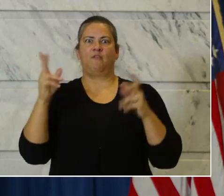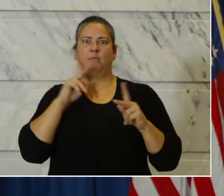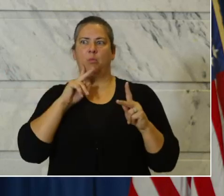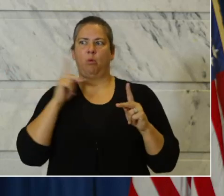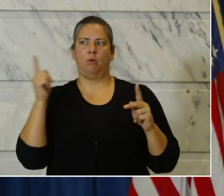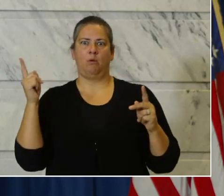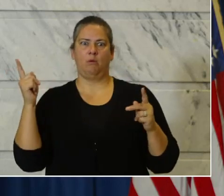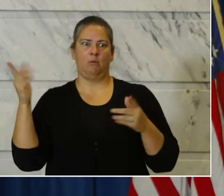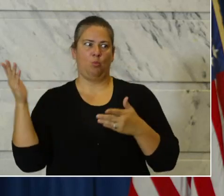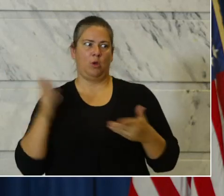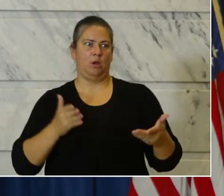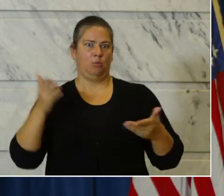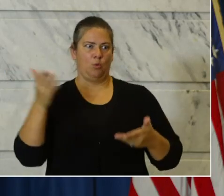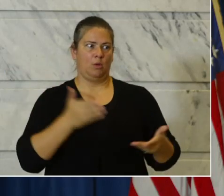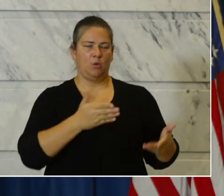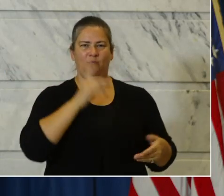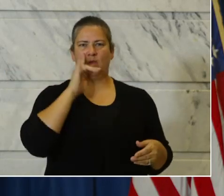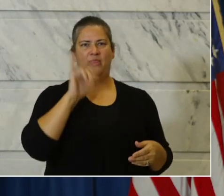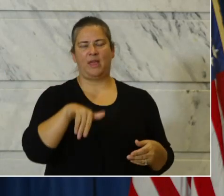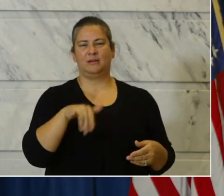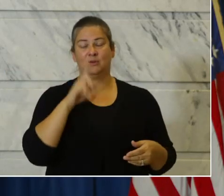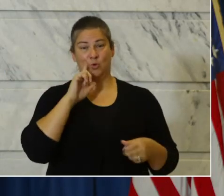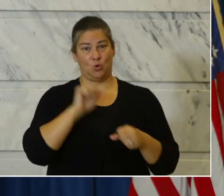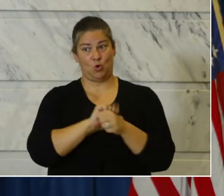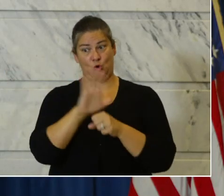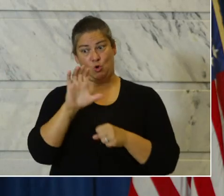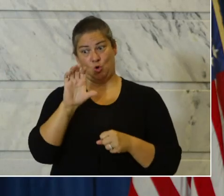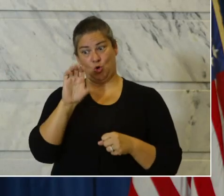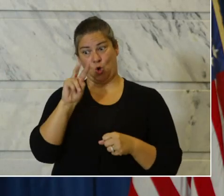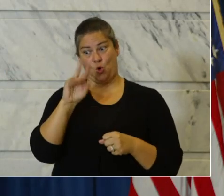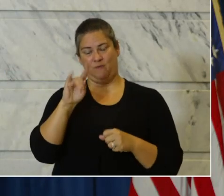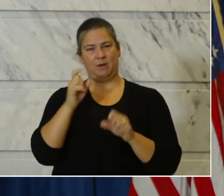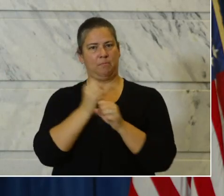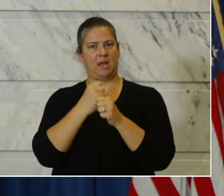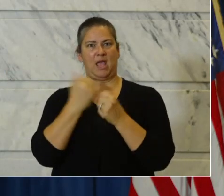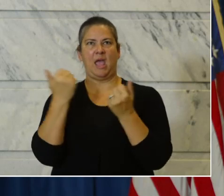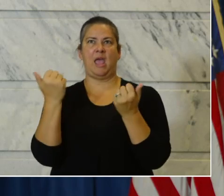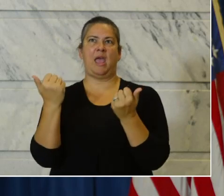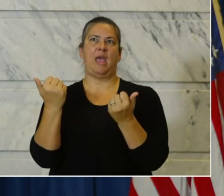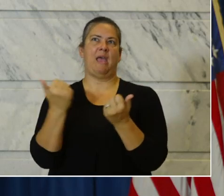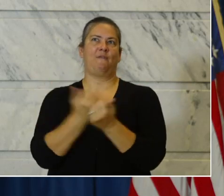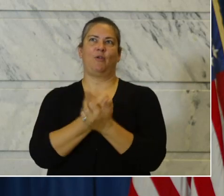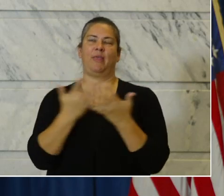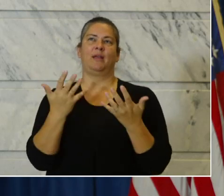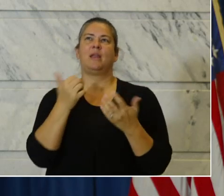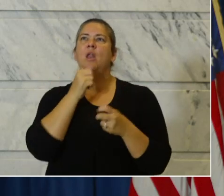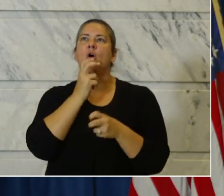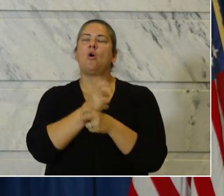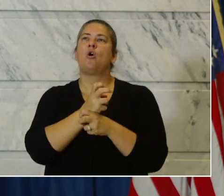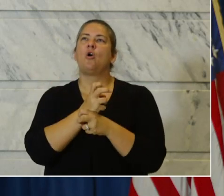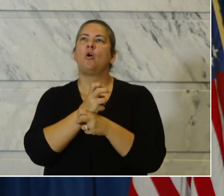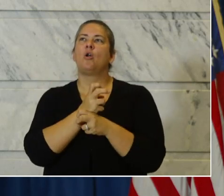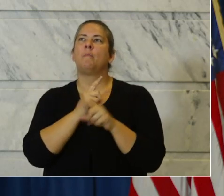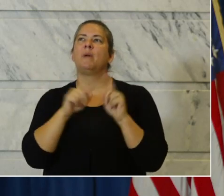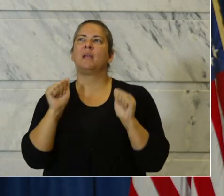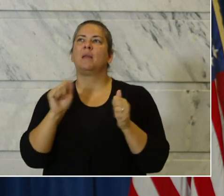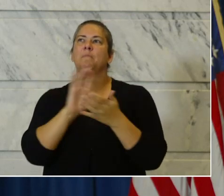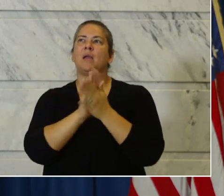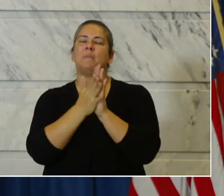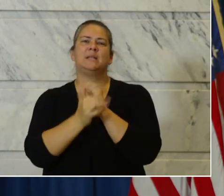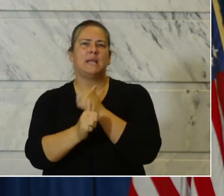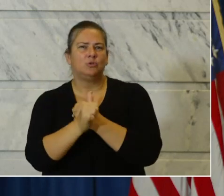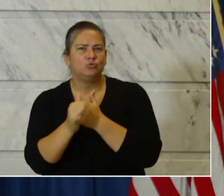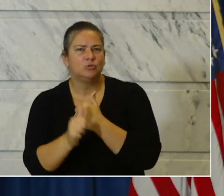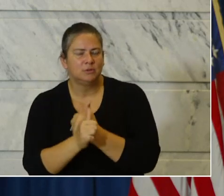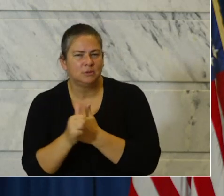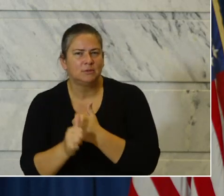inside for it either. See, COVID makes everything not difficult, but can make everything dangerous, and it seems to